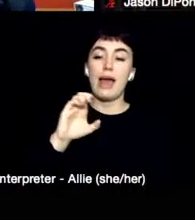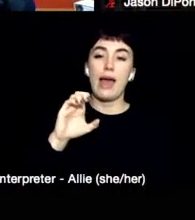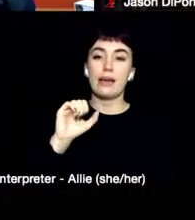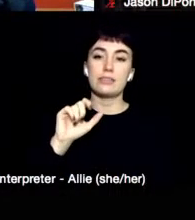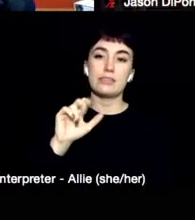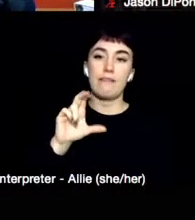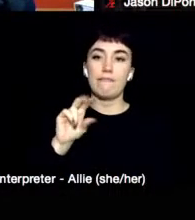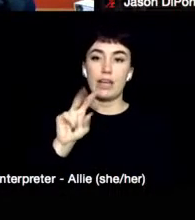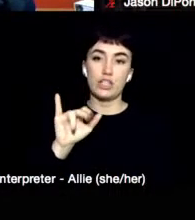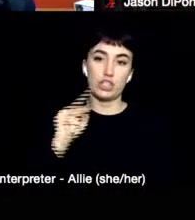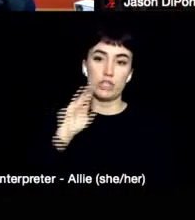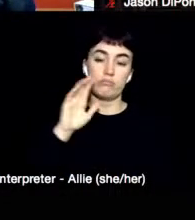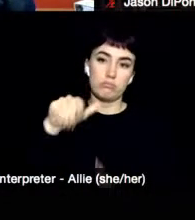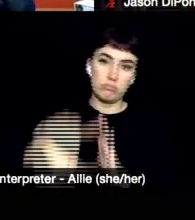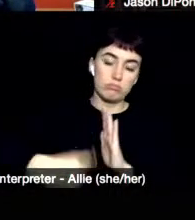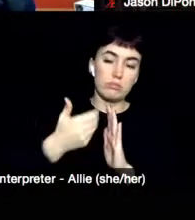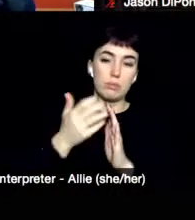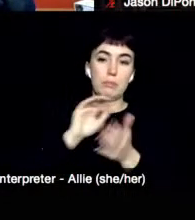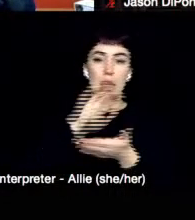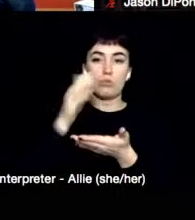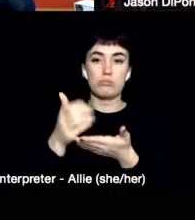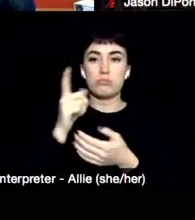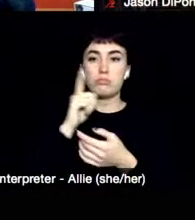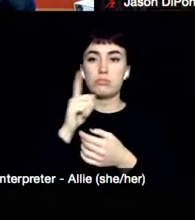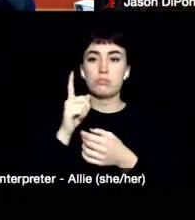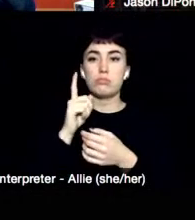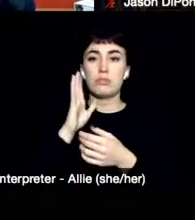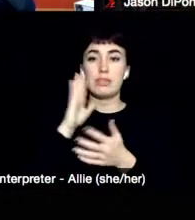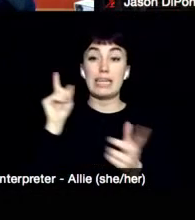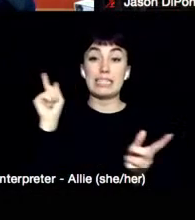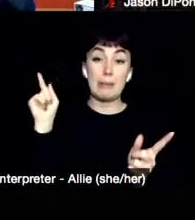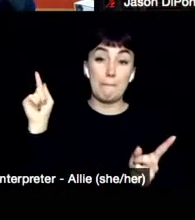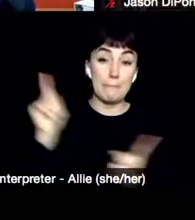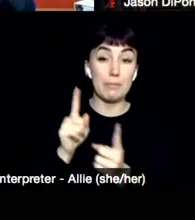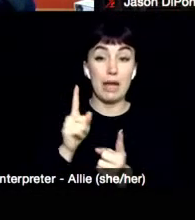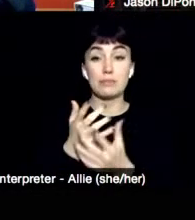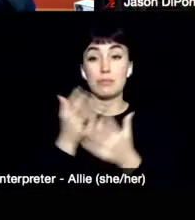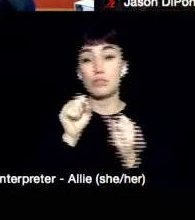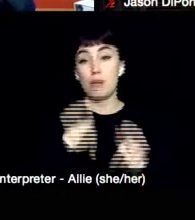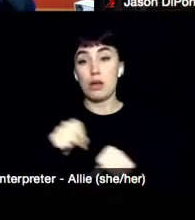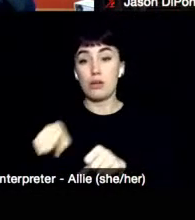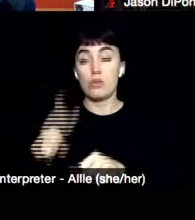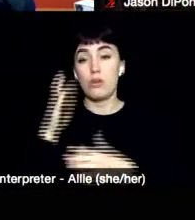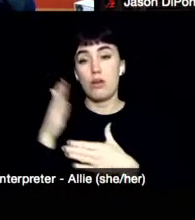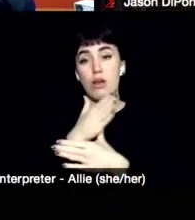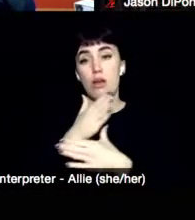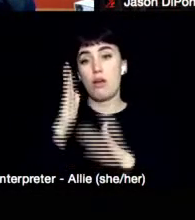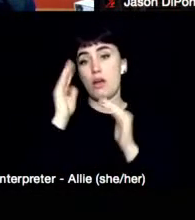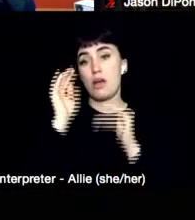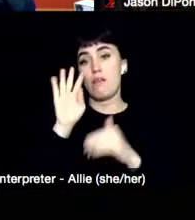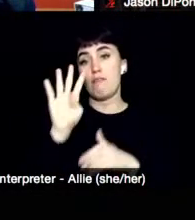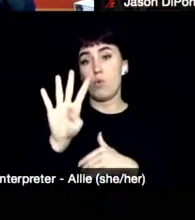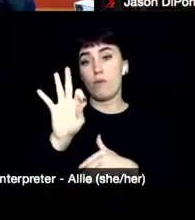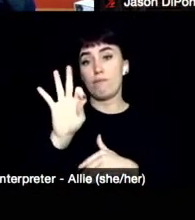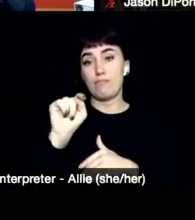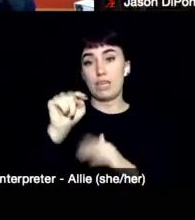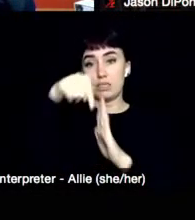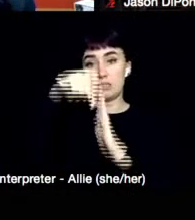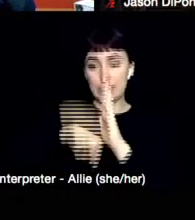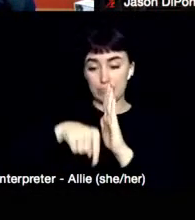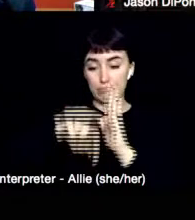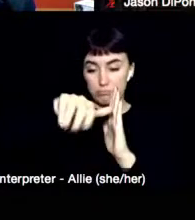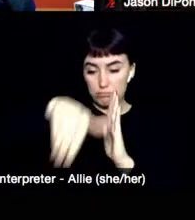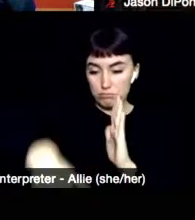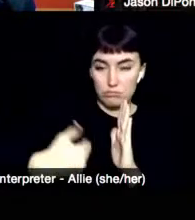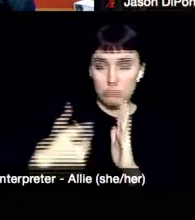width is minimized to the extent possible. So on average, we expect 4 feet so that we can get sand